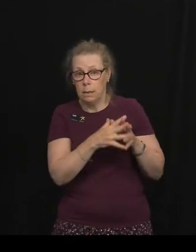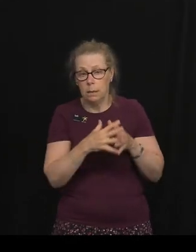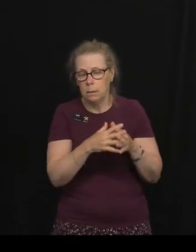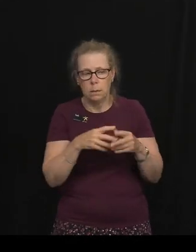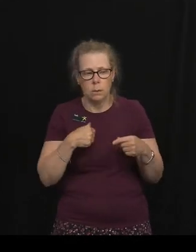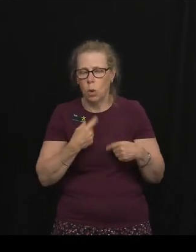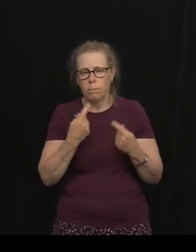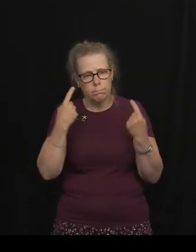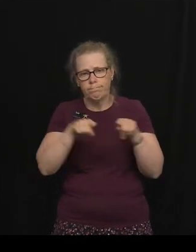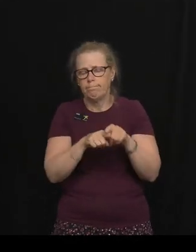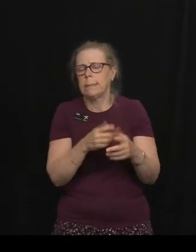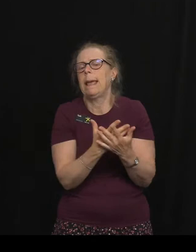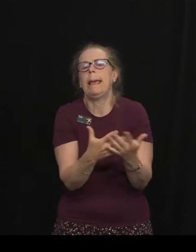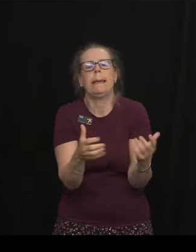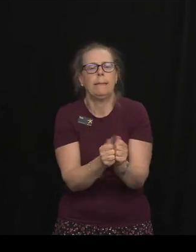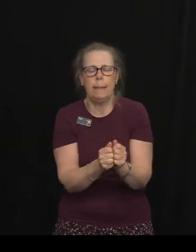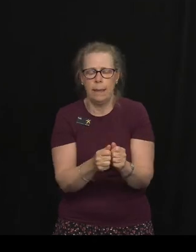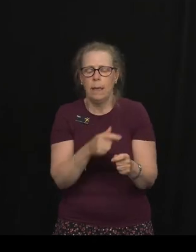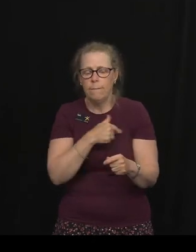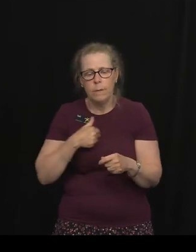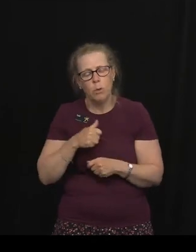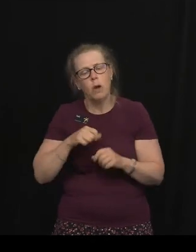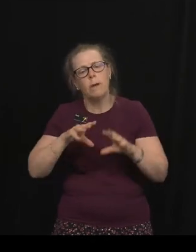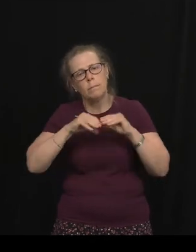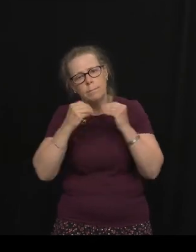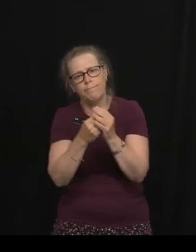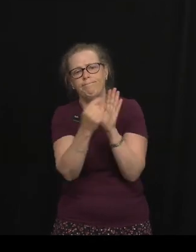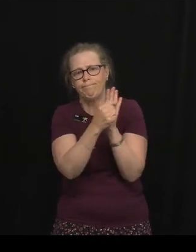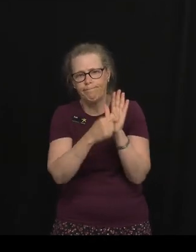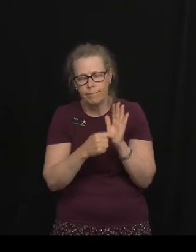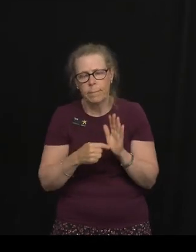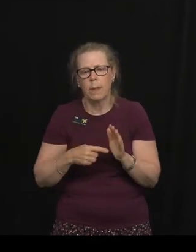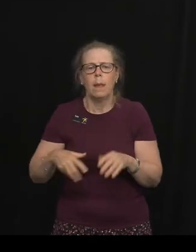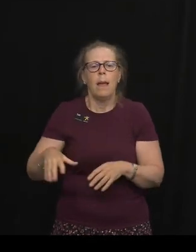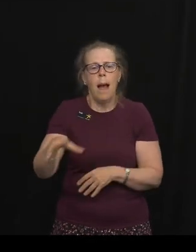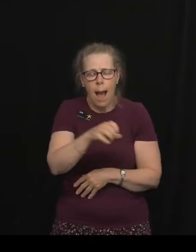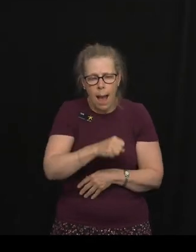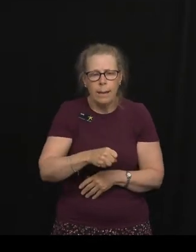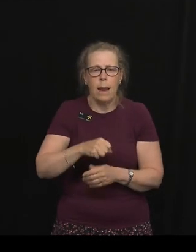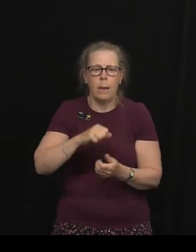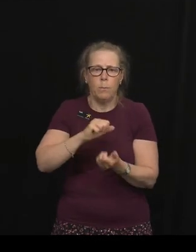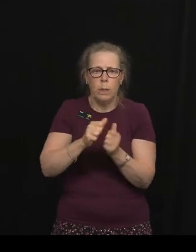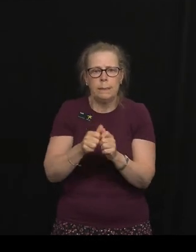on anything. We need a platform where senior political leaders are actually